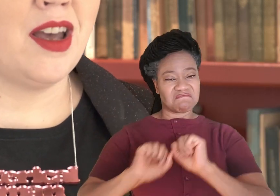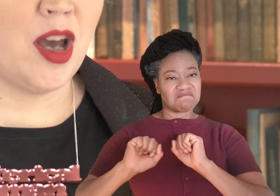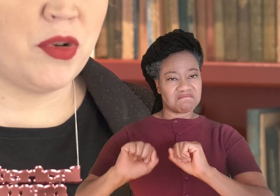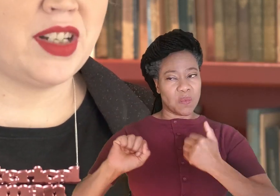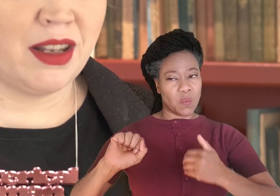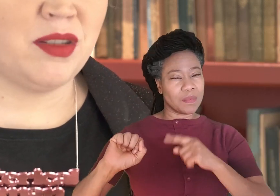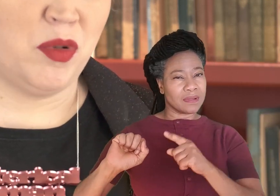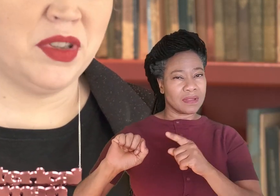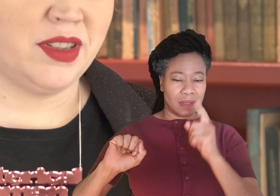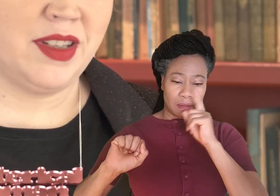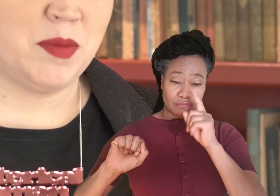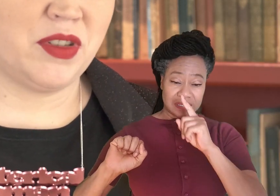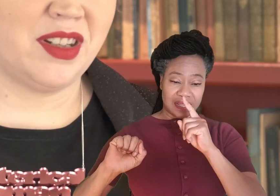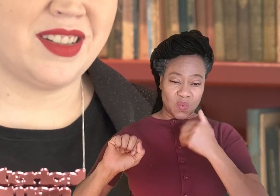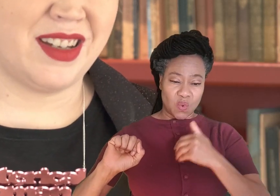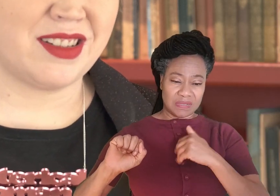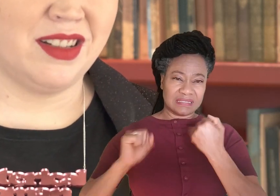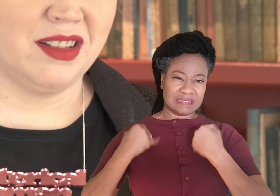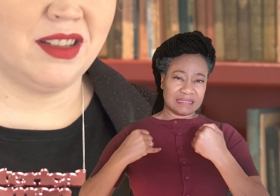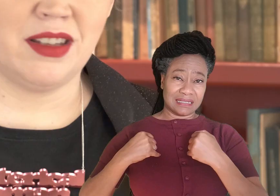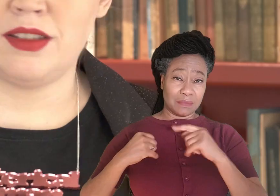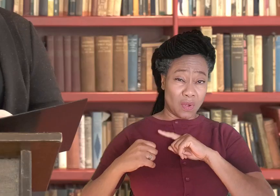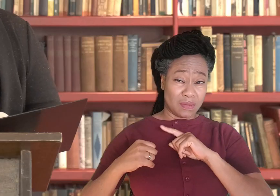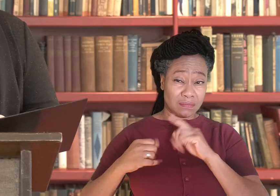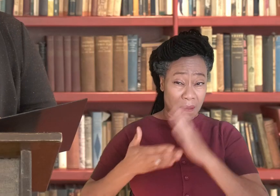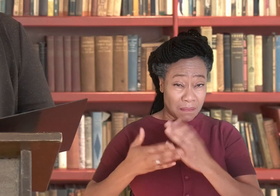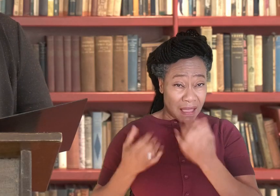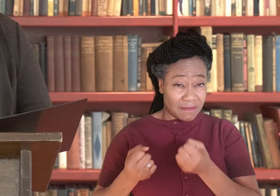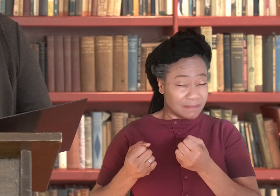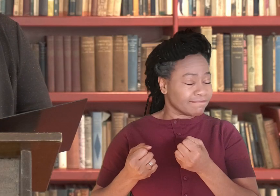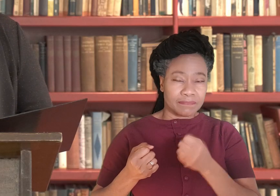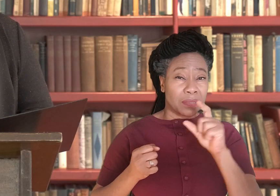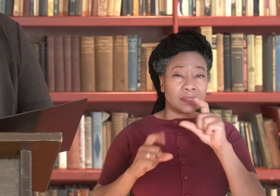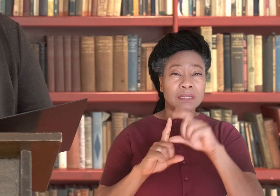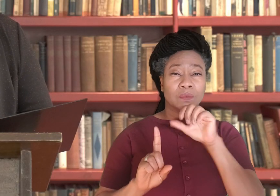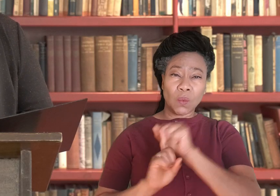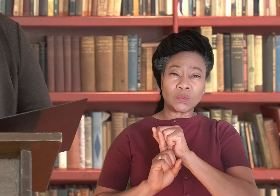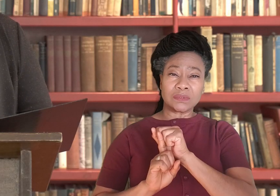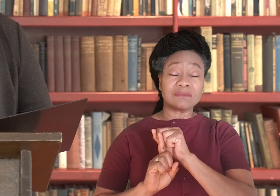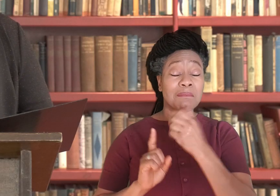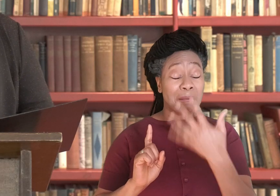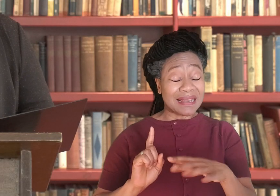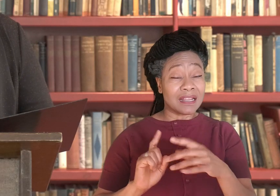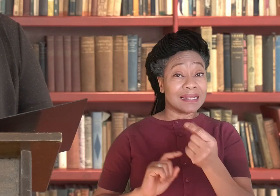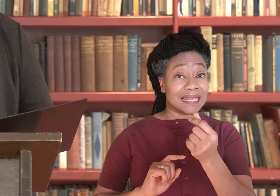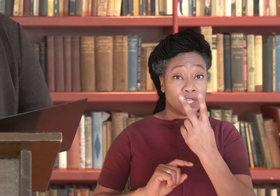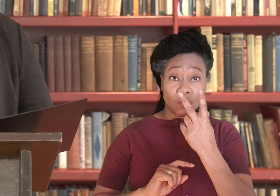disease, a pretend woman's disease, because it doesn't actually exist. But it's a diagnosis that's been placed on women for